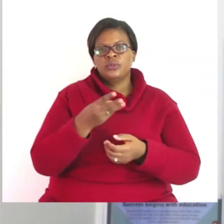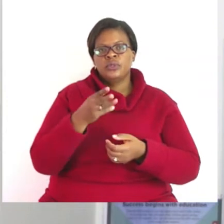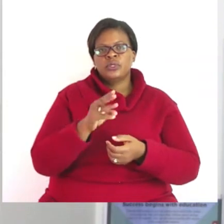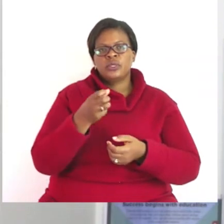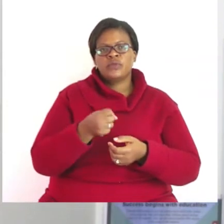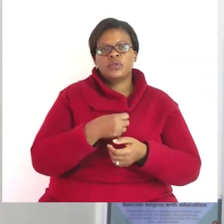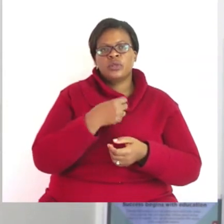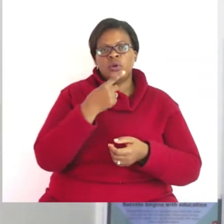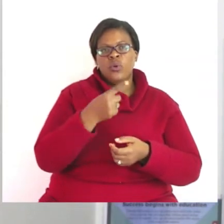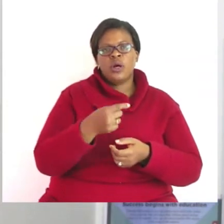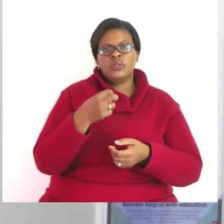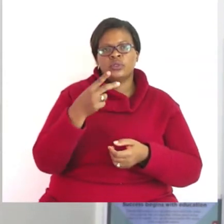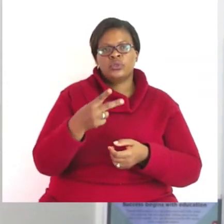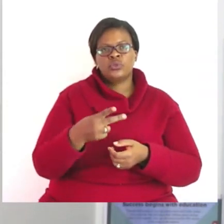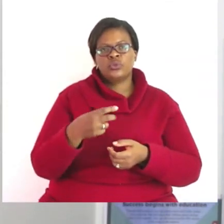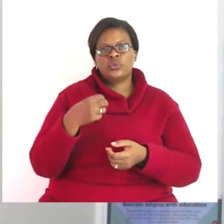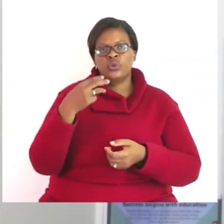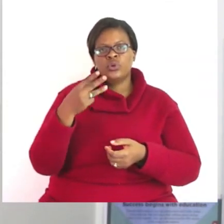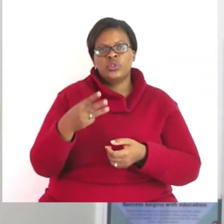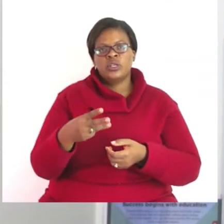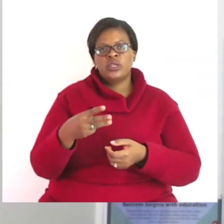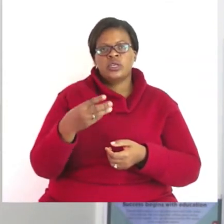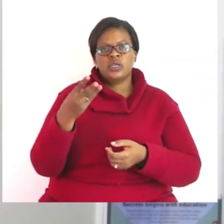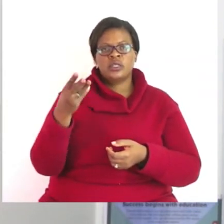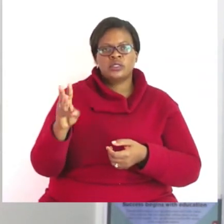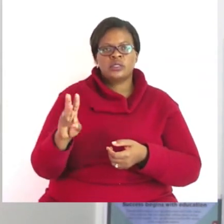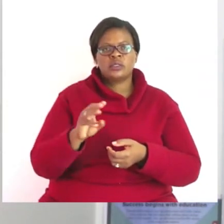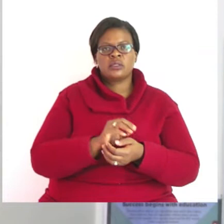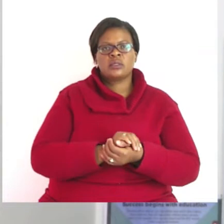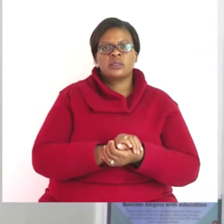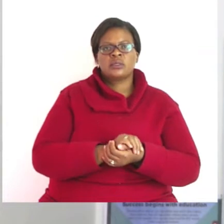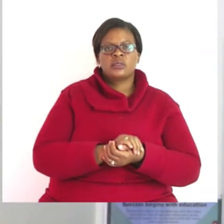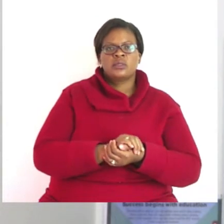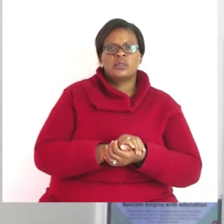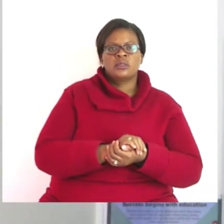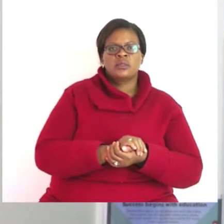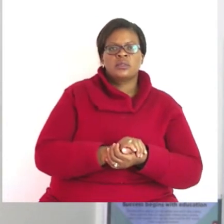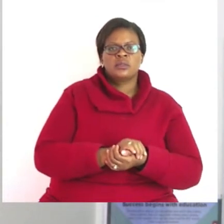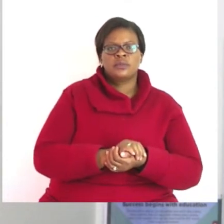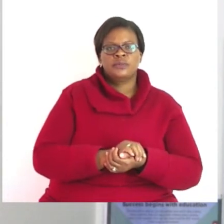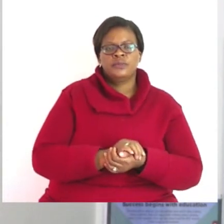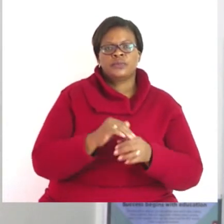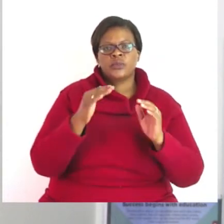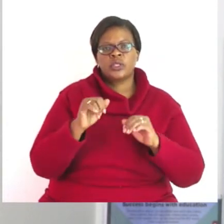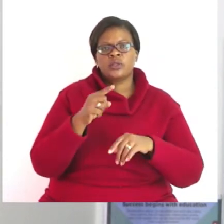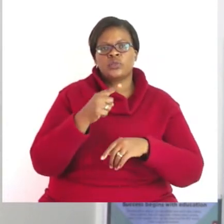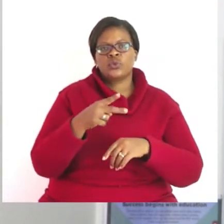6 have got 1, 2, 3, and 6.